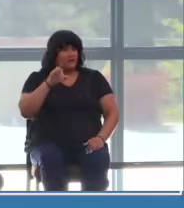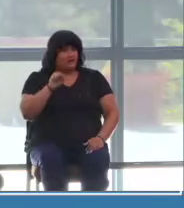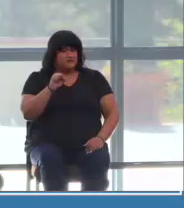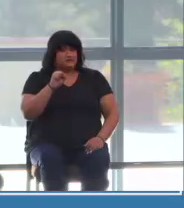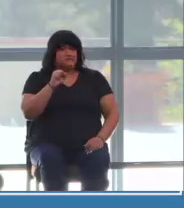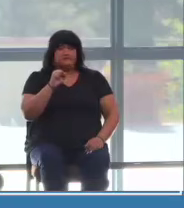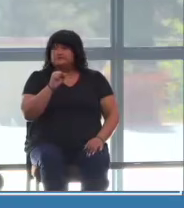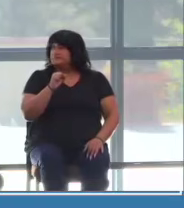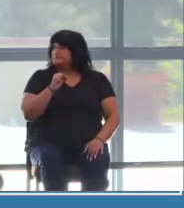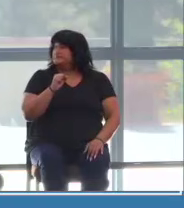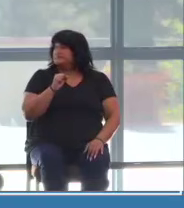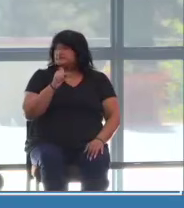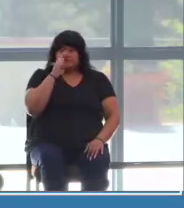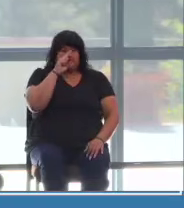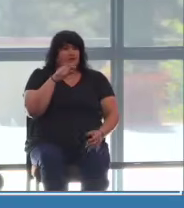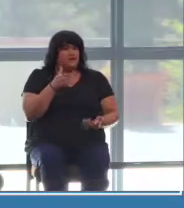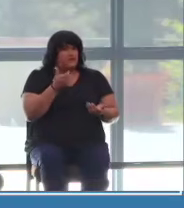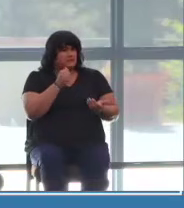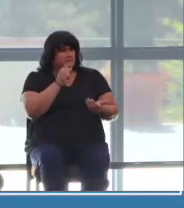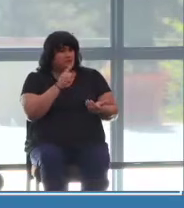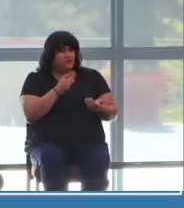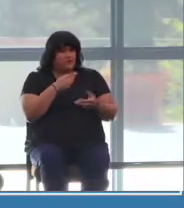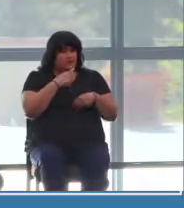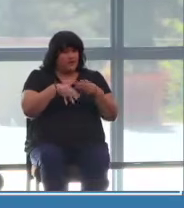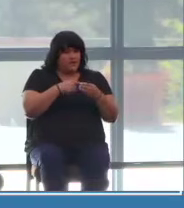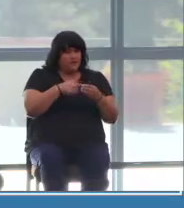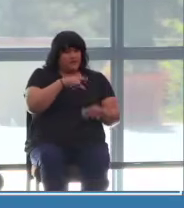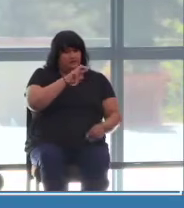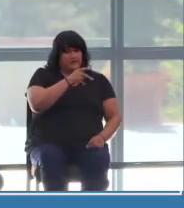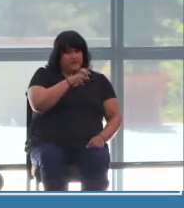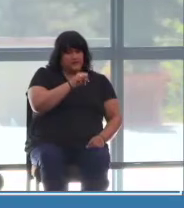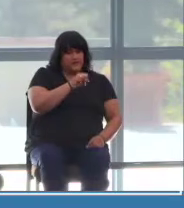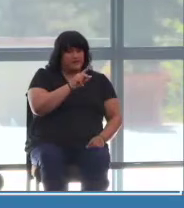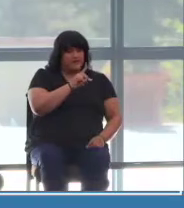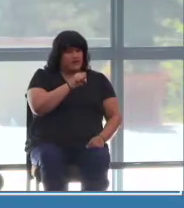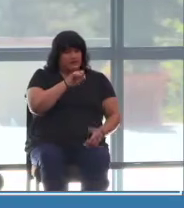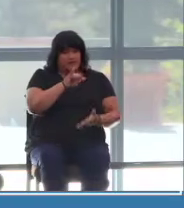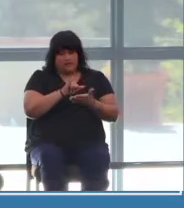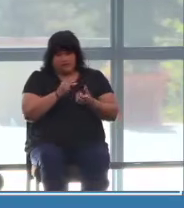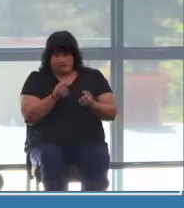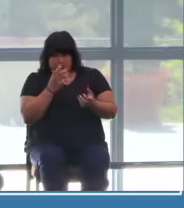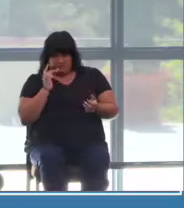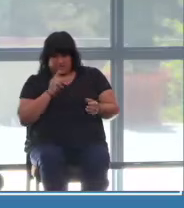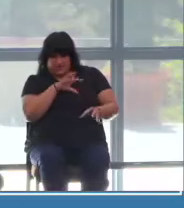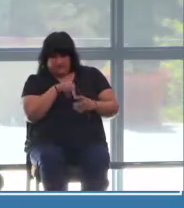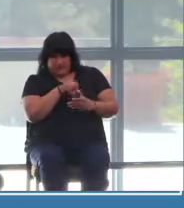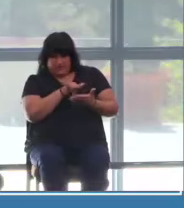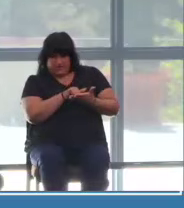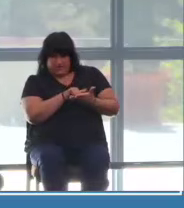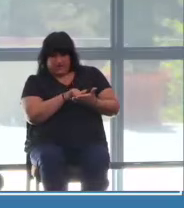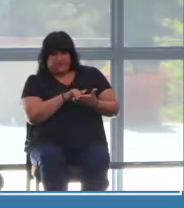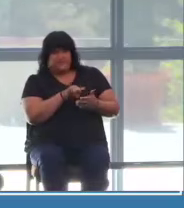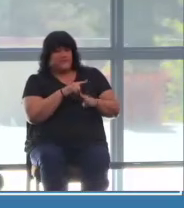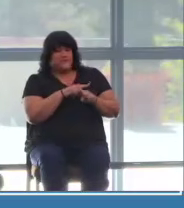about a vegan diet, how much protein there is, and the whole microbiome with lupus. There are some mice that we